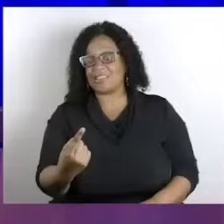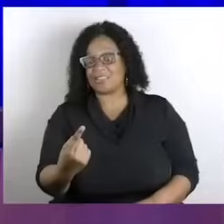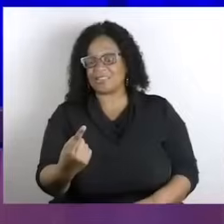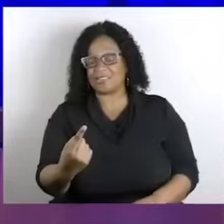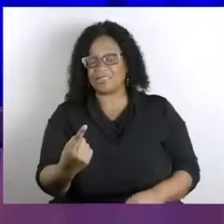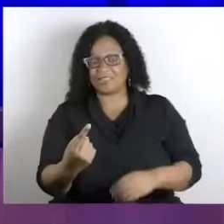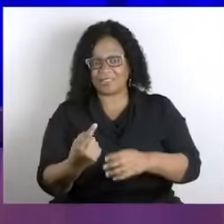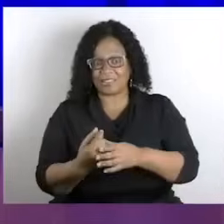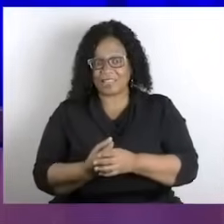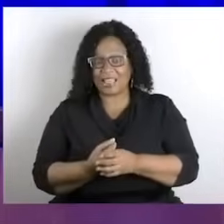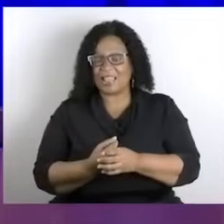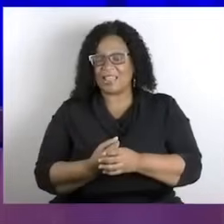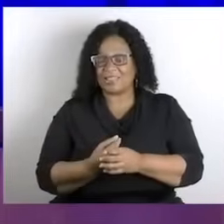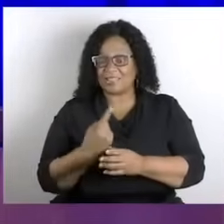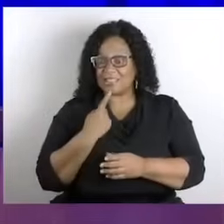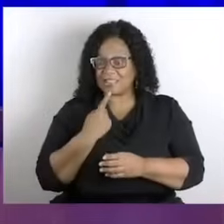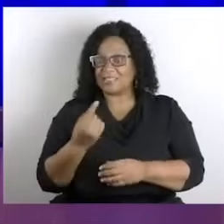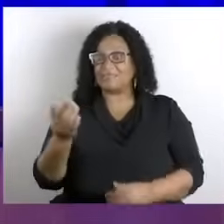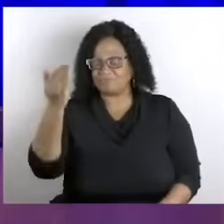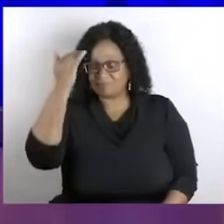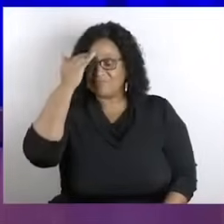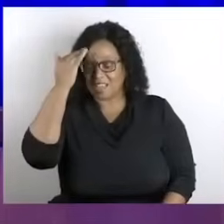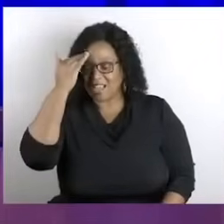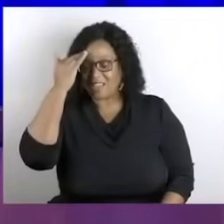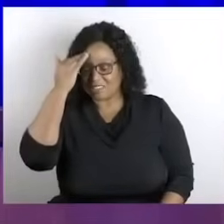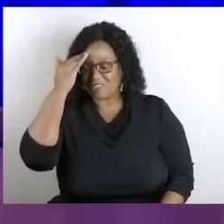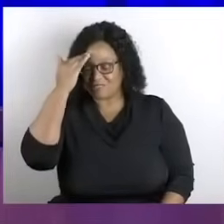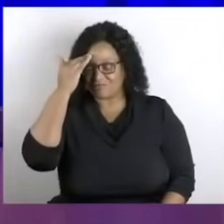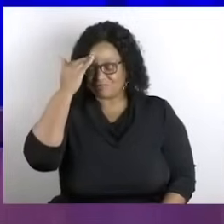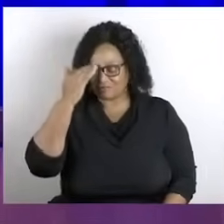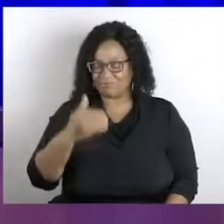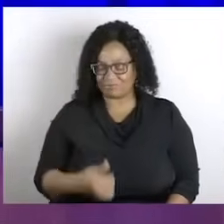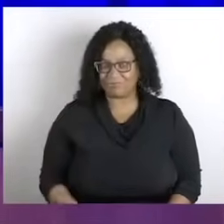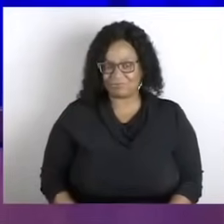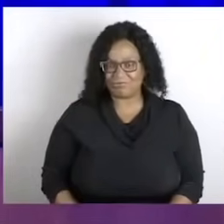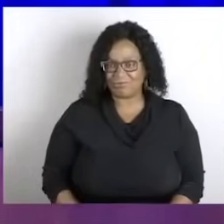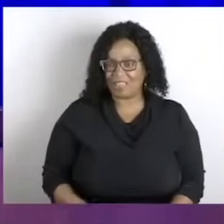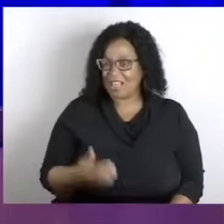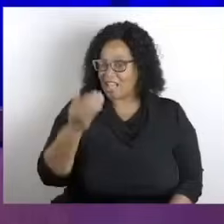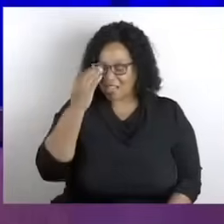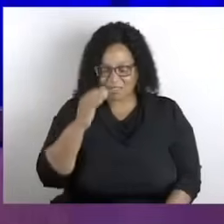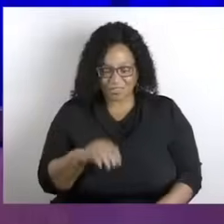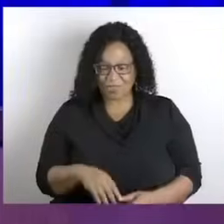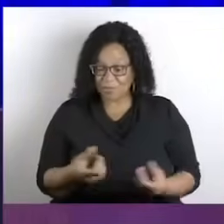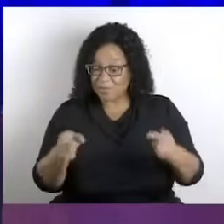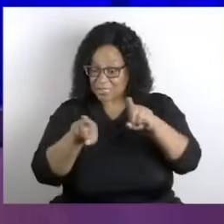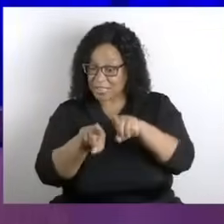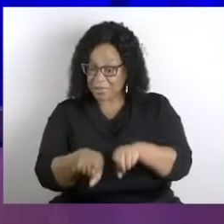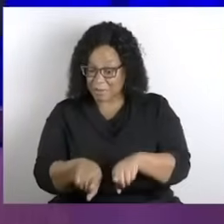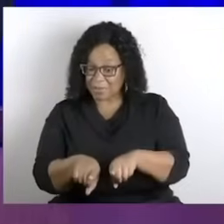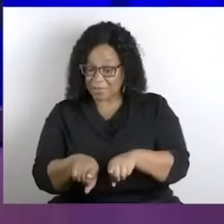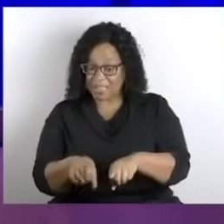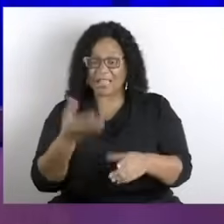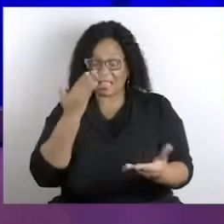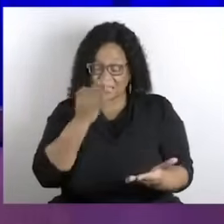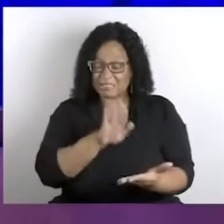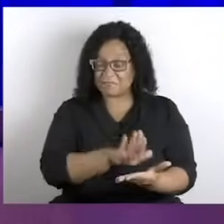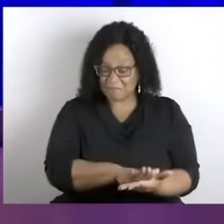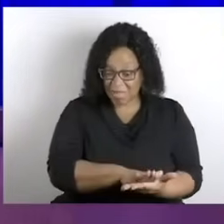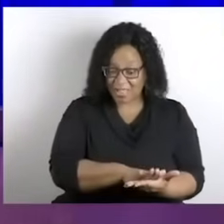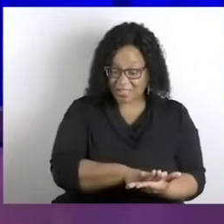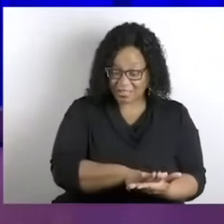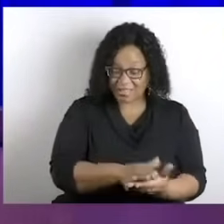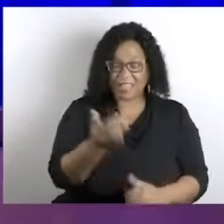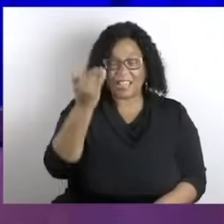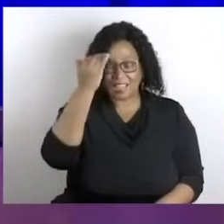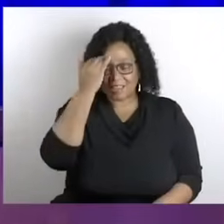God's mouth and through the prophet Jeremiah, he says, listen here, I know what you're going through. I know how bad it is for you right now. I